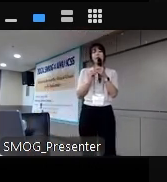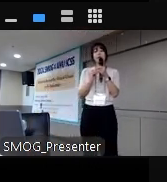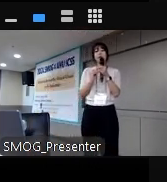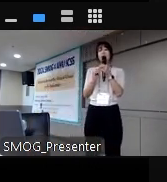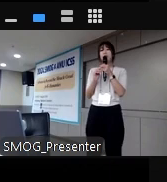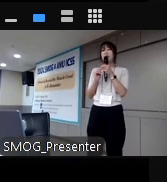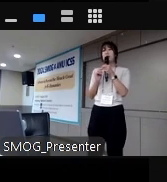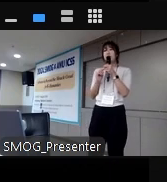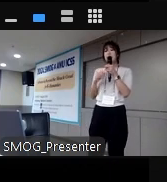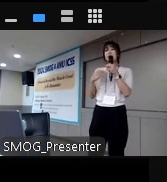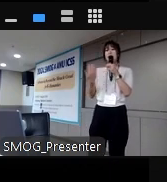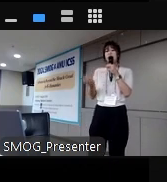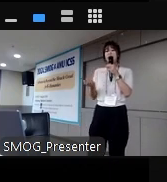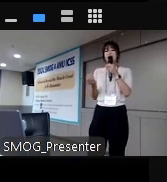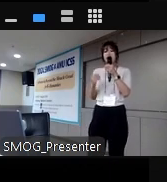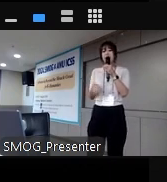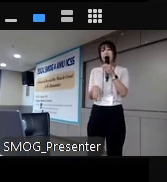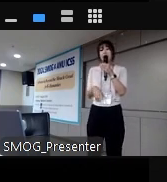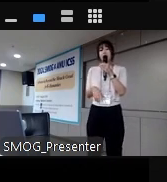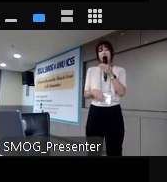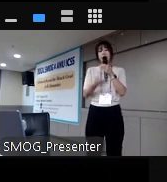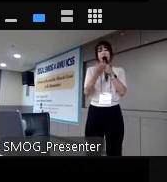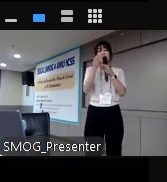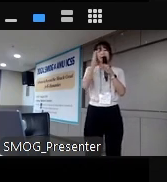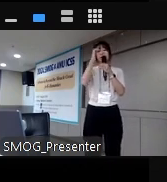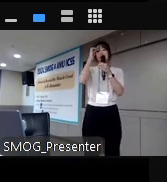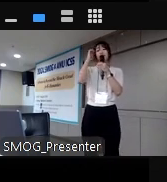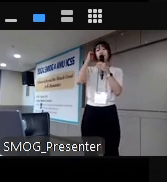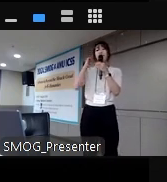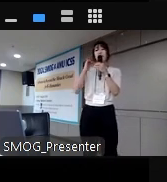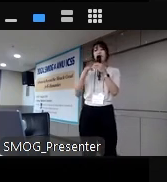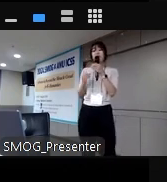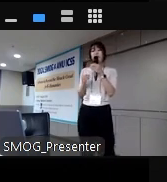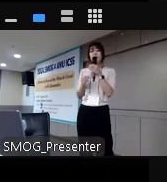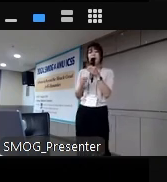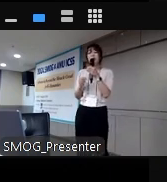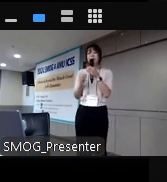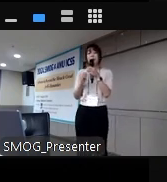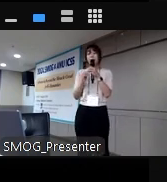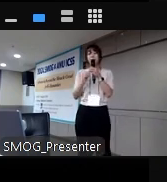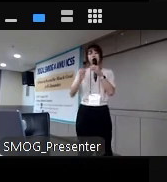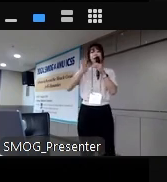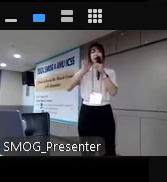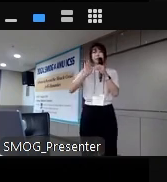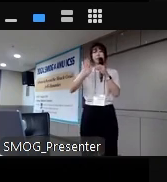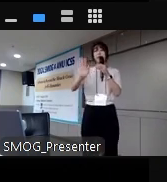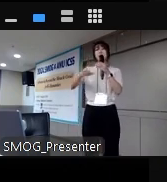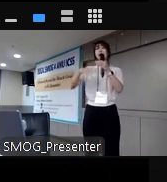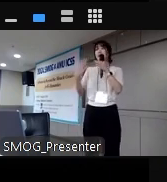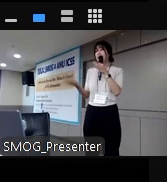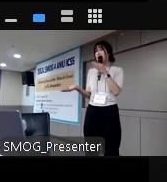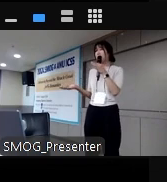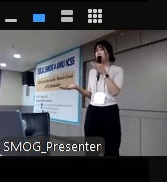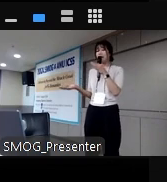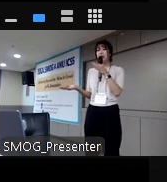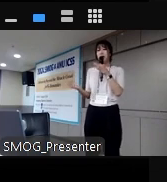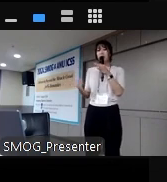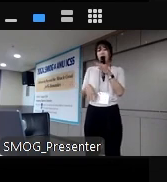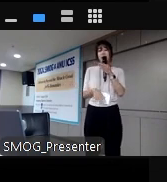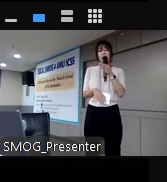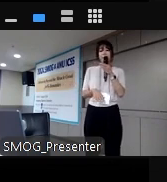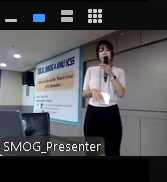that locus modification is not necessary. So in 17, if you have Sue hang out with Mary and just push, they did not like